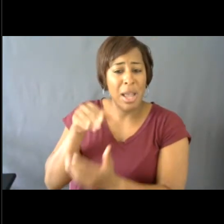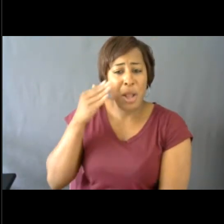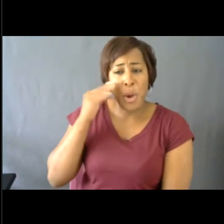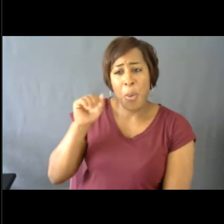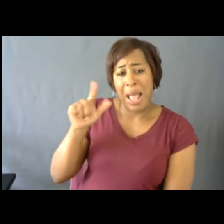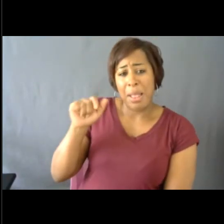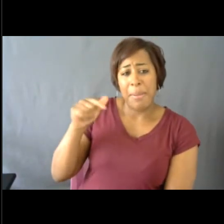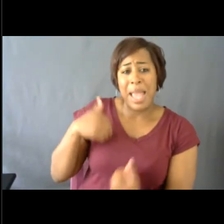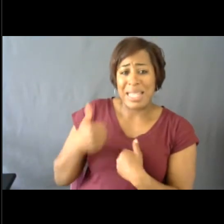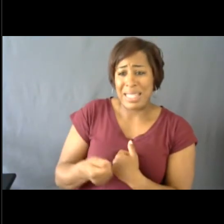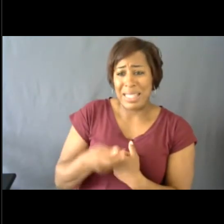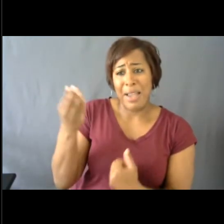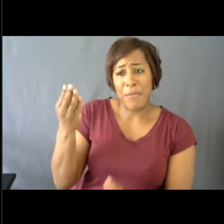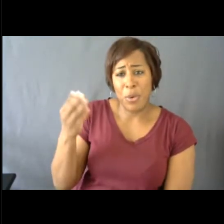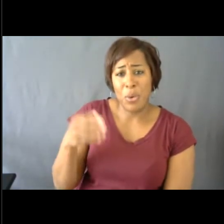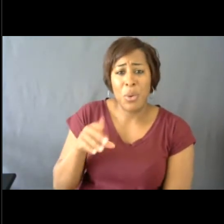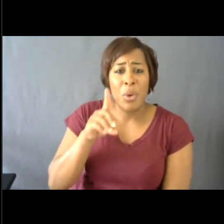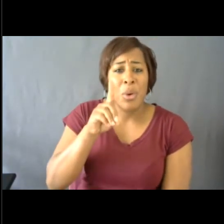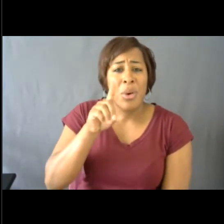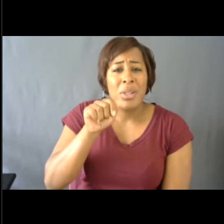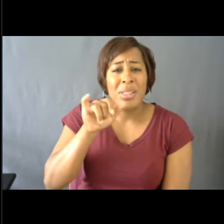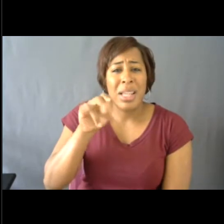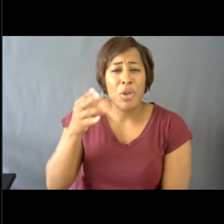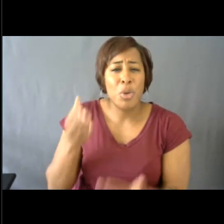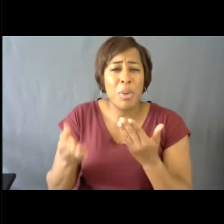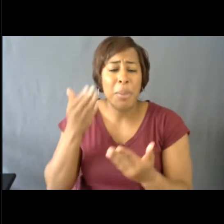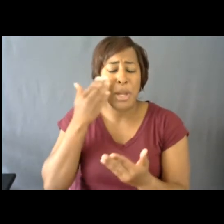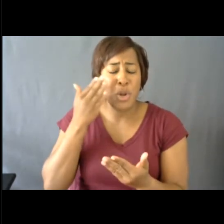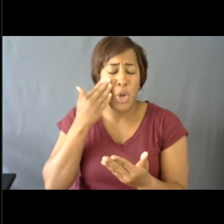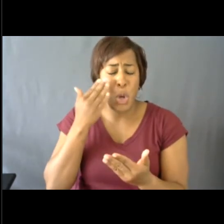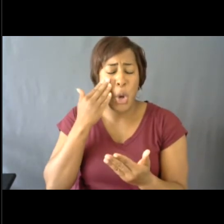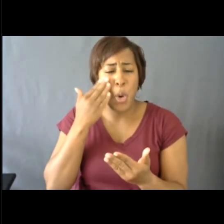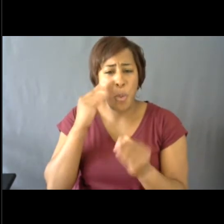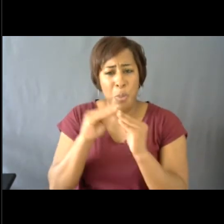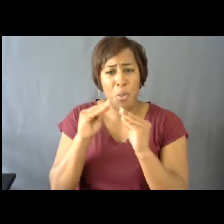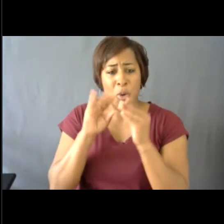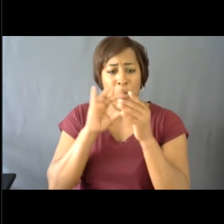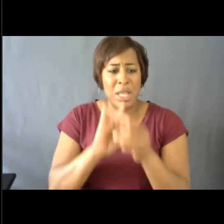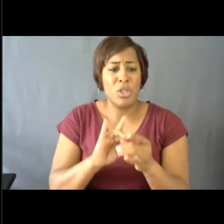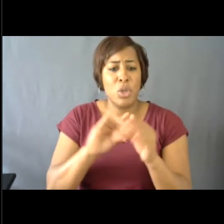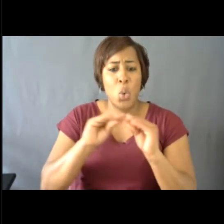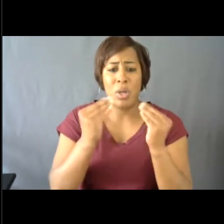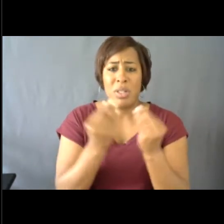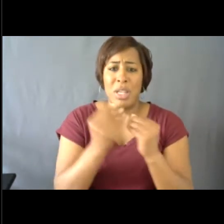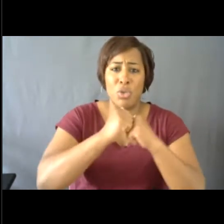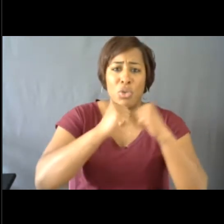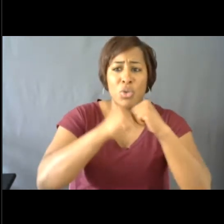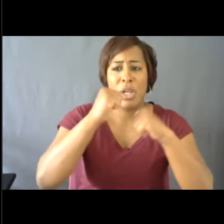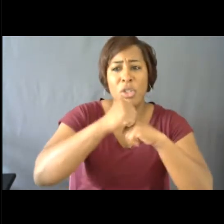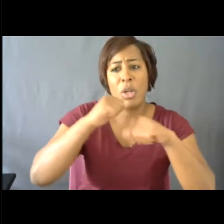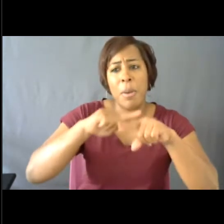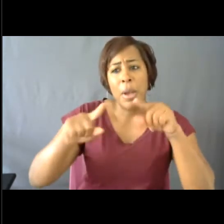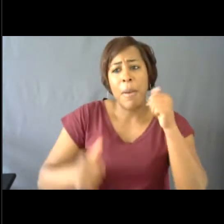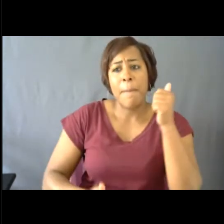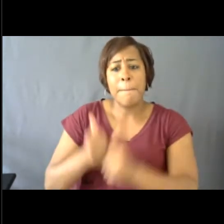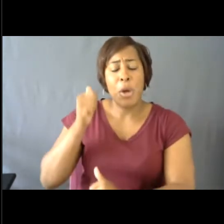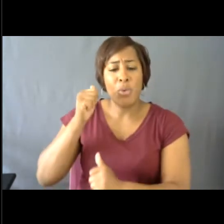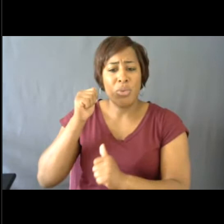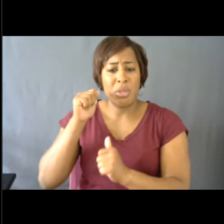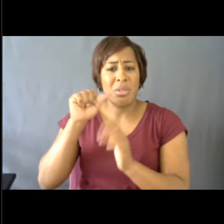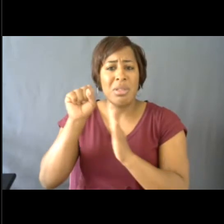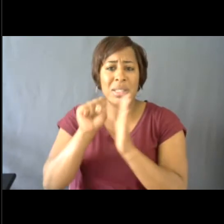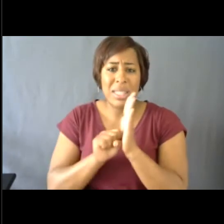have, Darren, you probably know more about the organizational structure, but most states have regional outreach centers,